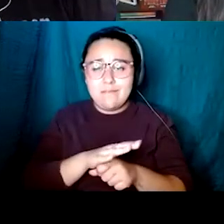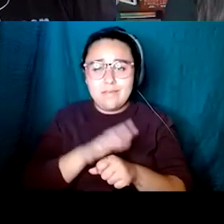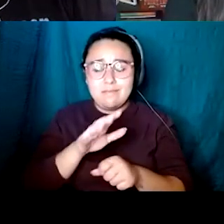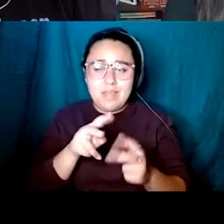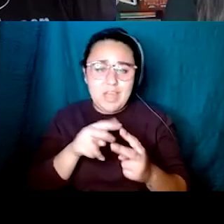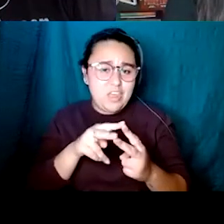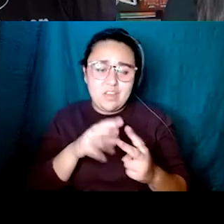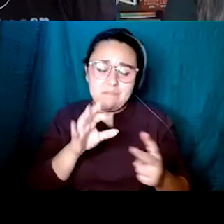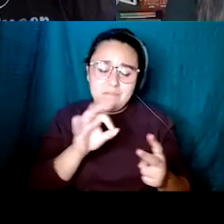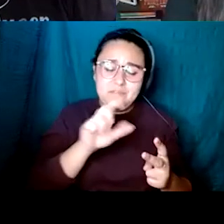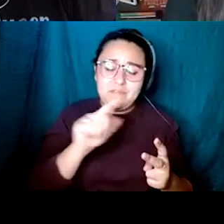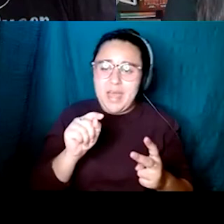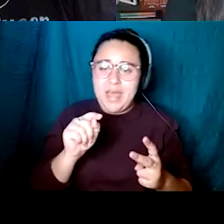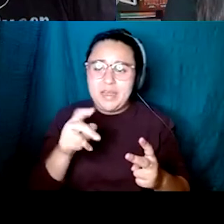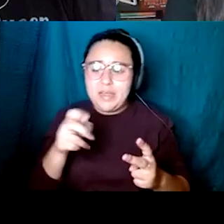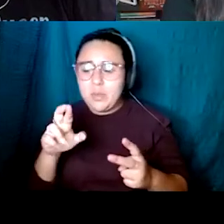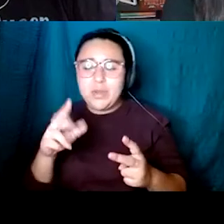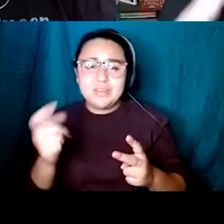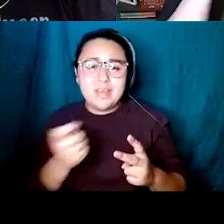things, especially,